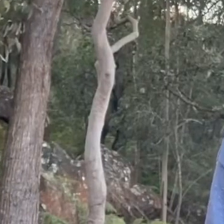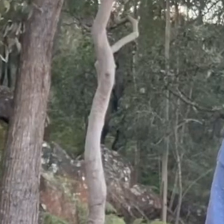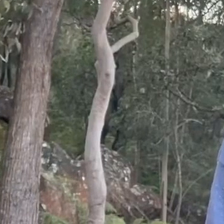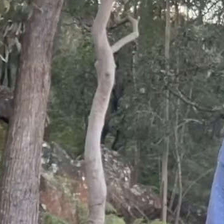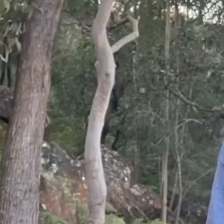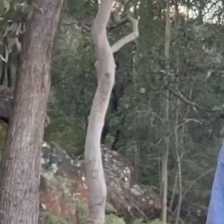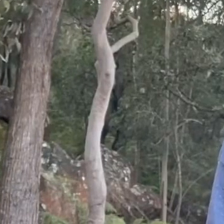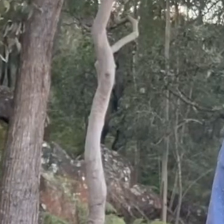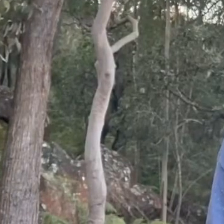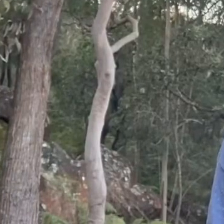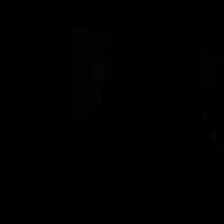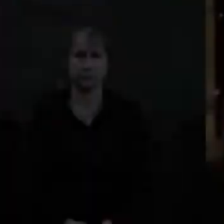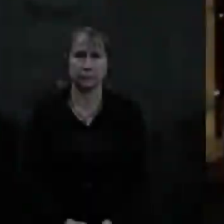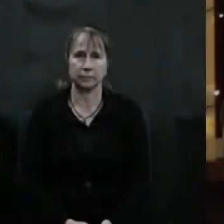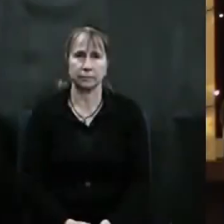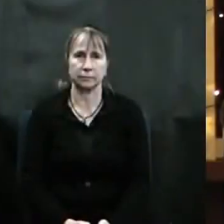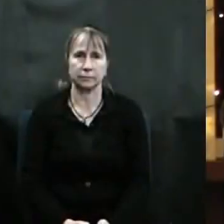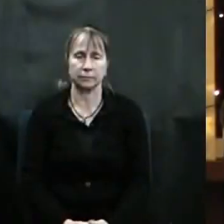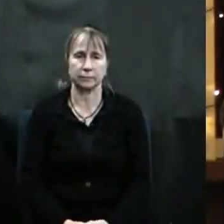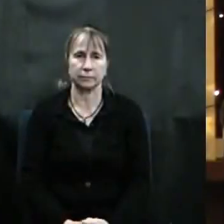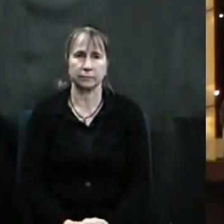who practice them.